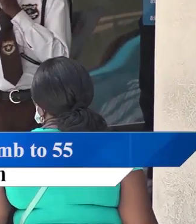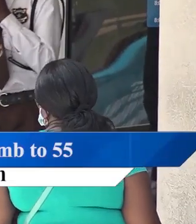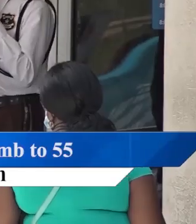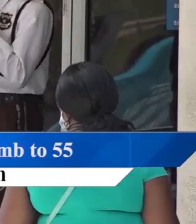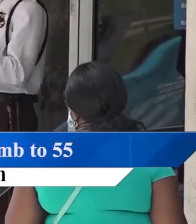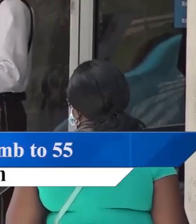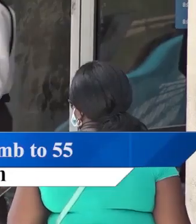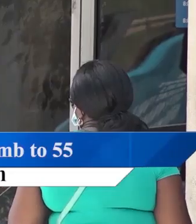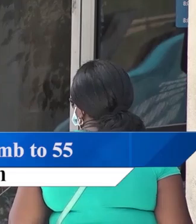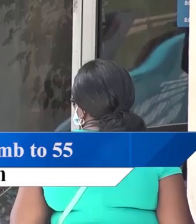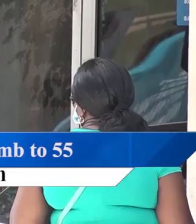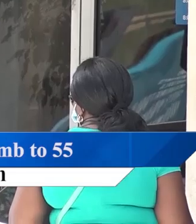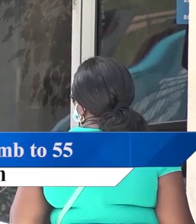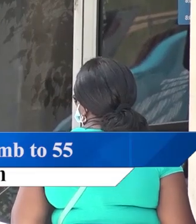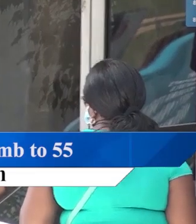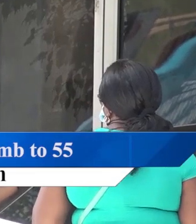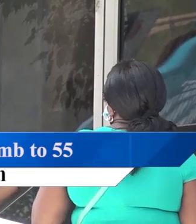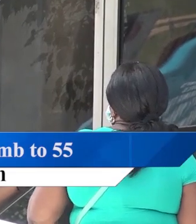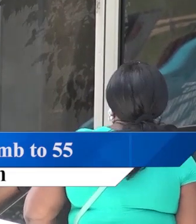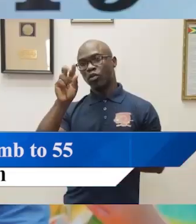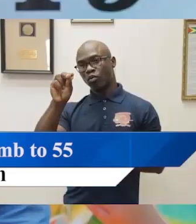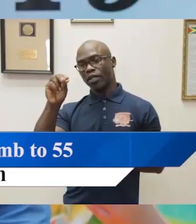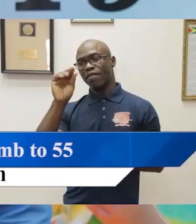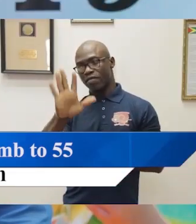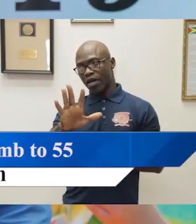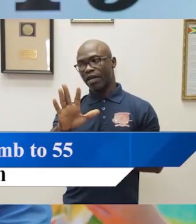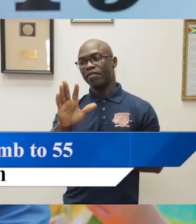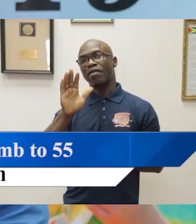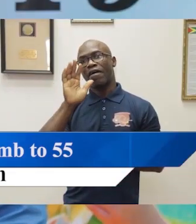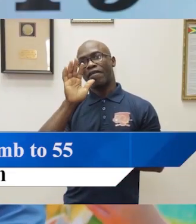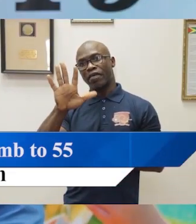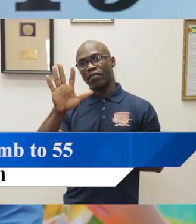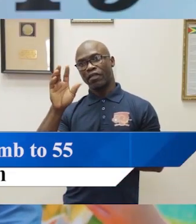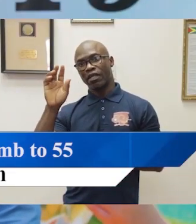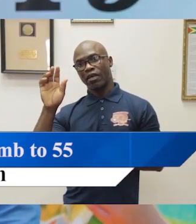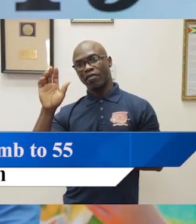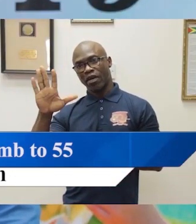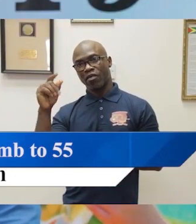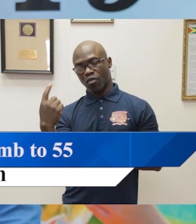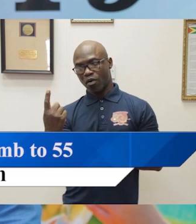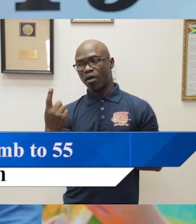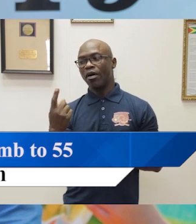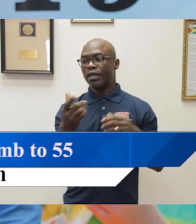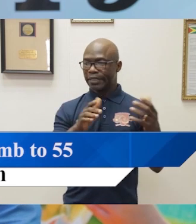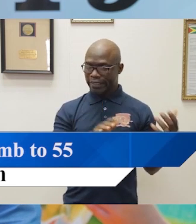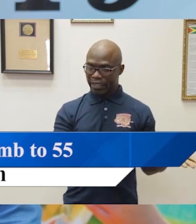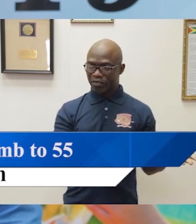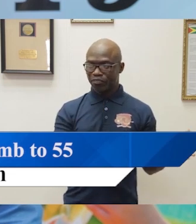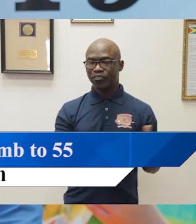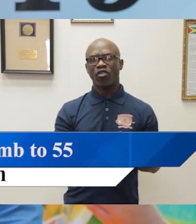underlying conditions that may have affected their immune system. You have been hearing in the news that persons with